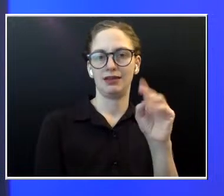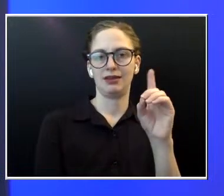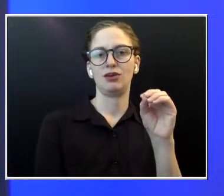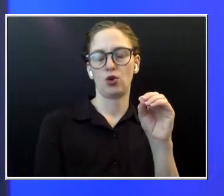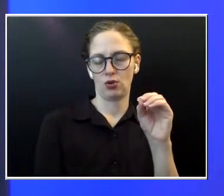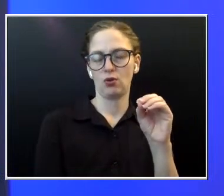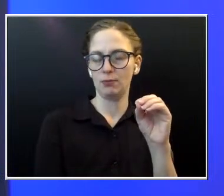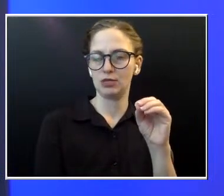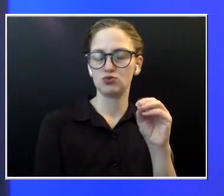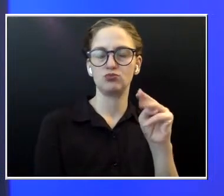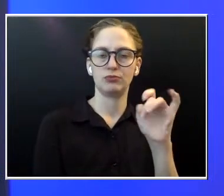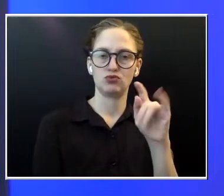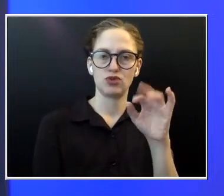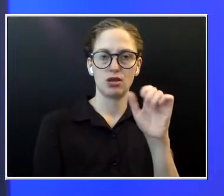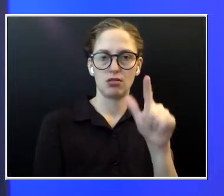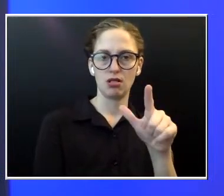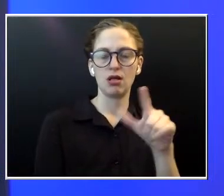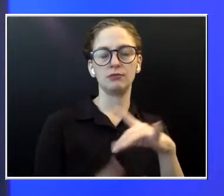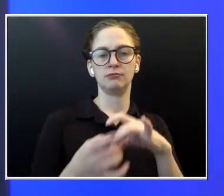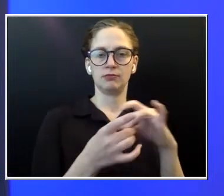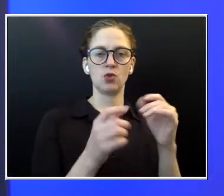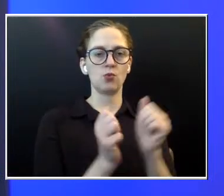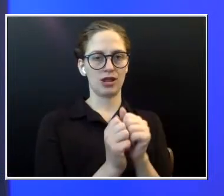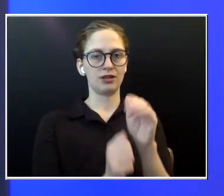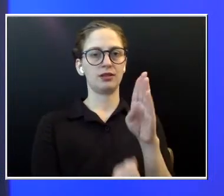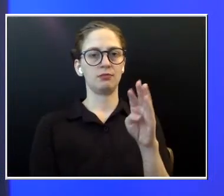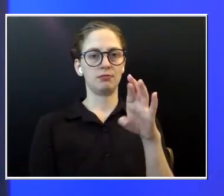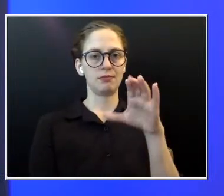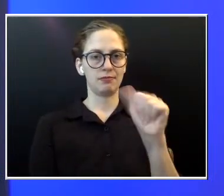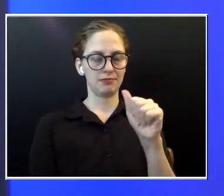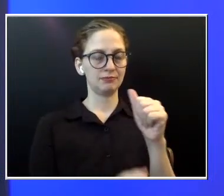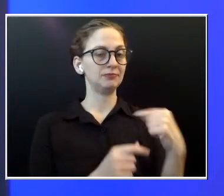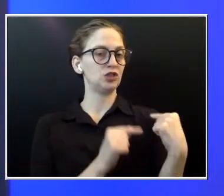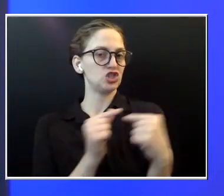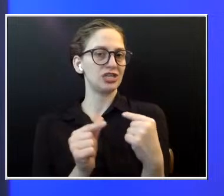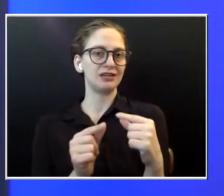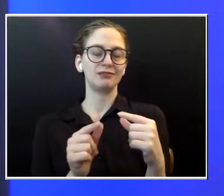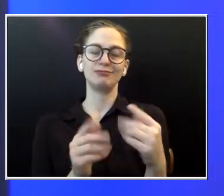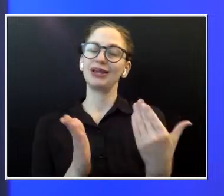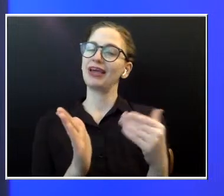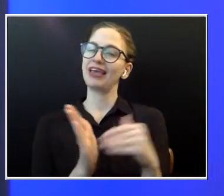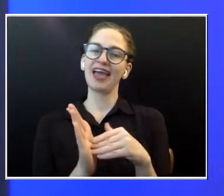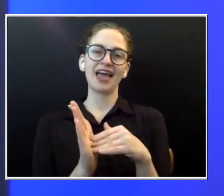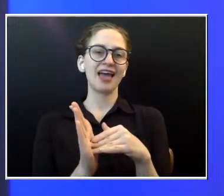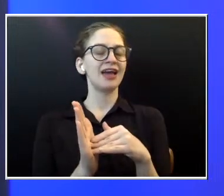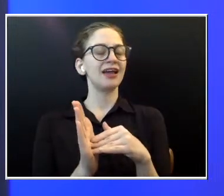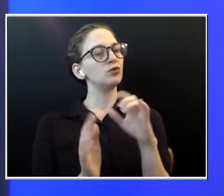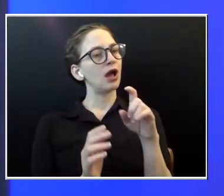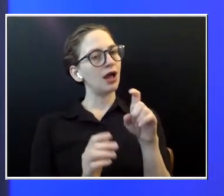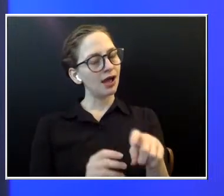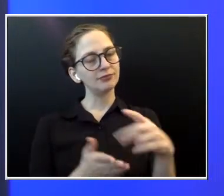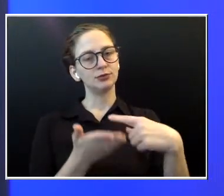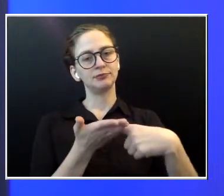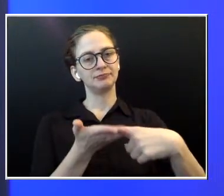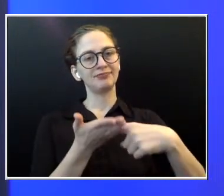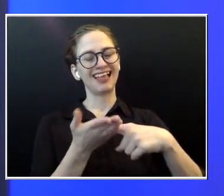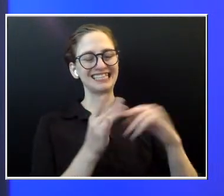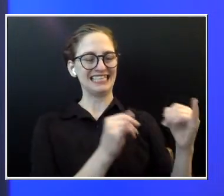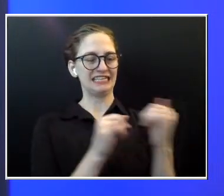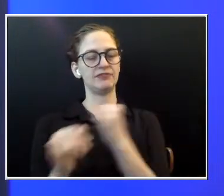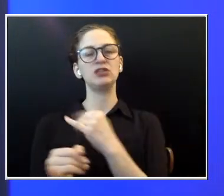that individualized discussion with a gynecologic oncologist about what is that individual's risk